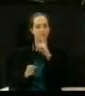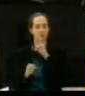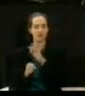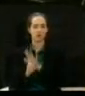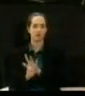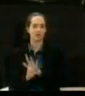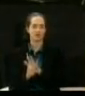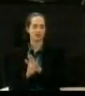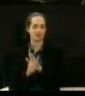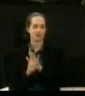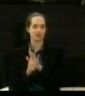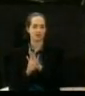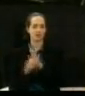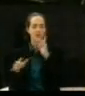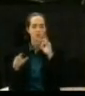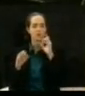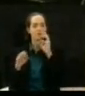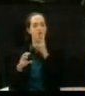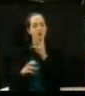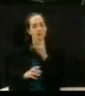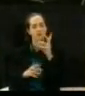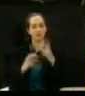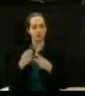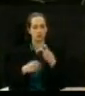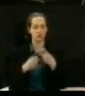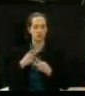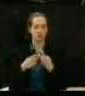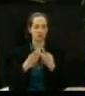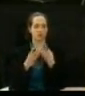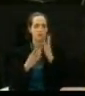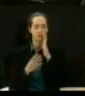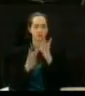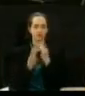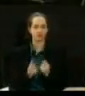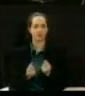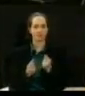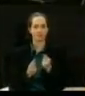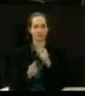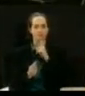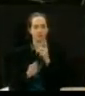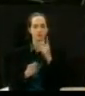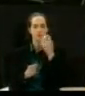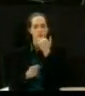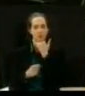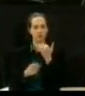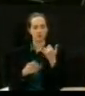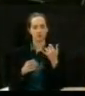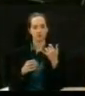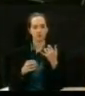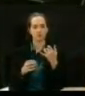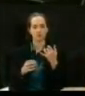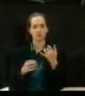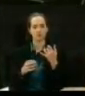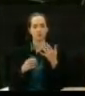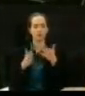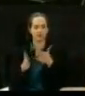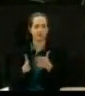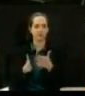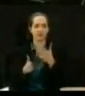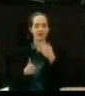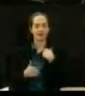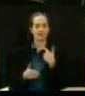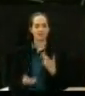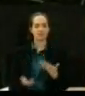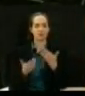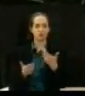as strong as the city. They're going exactly the wrong direction. For that reason, I either suggest we amend this or defeat it. Okay, we have someone